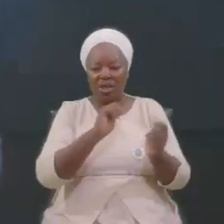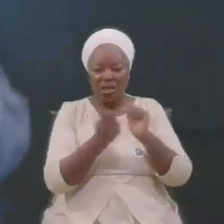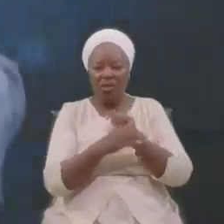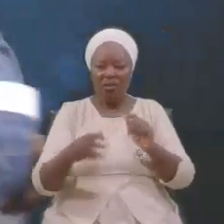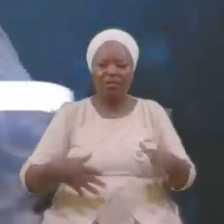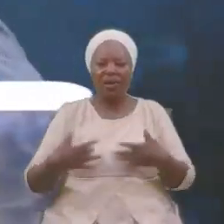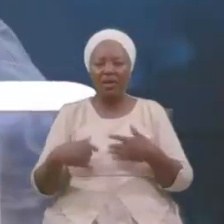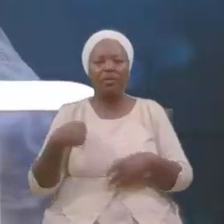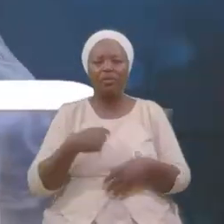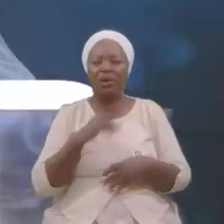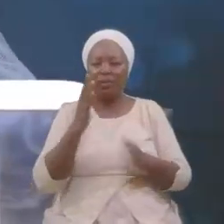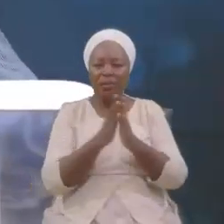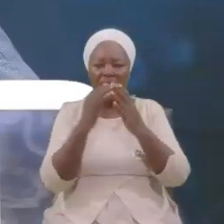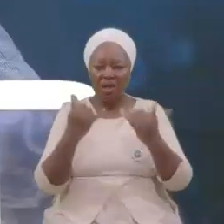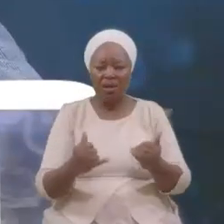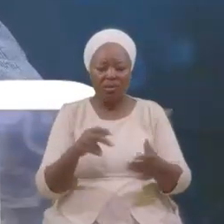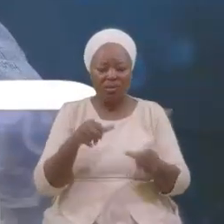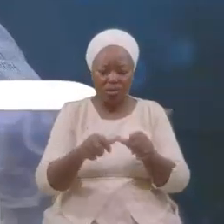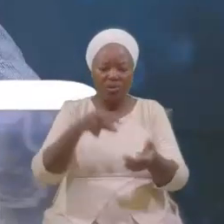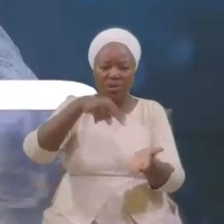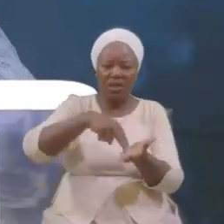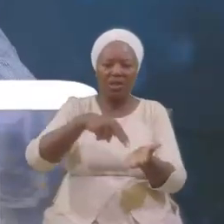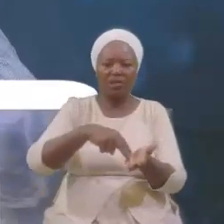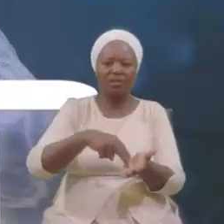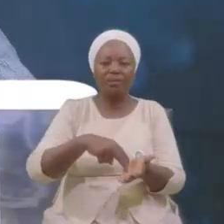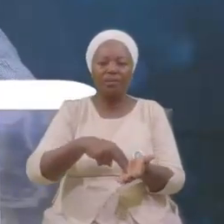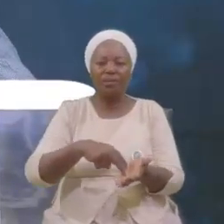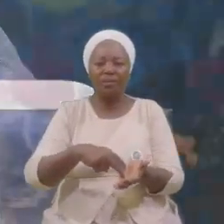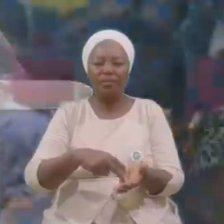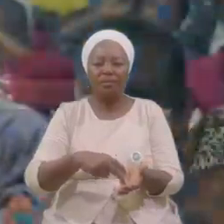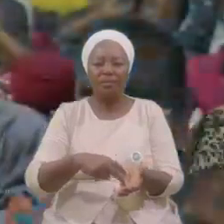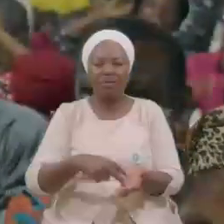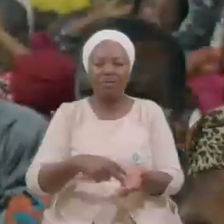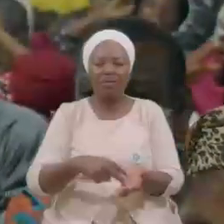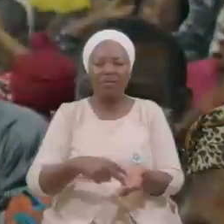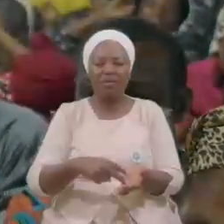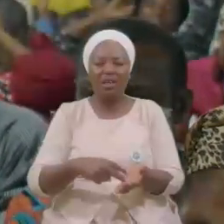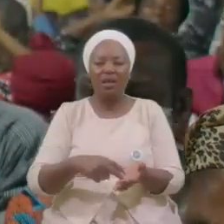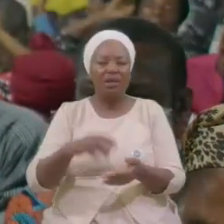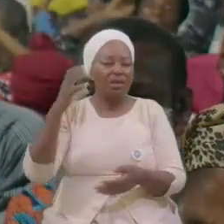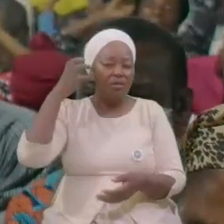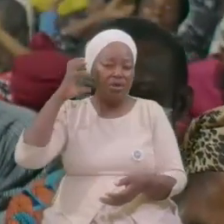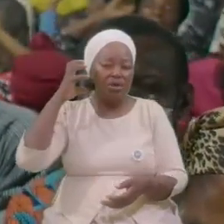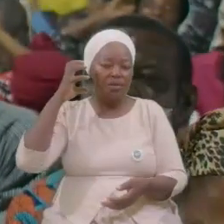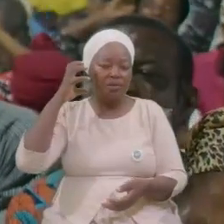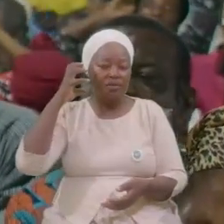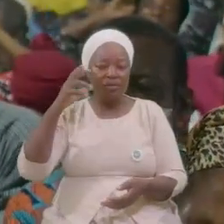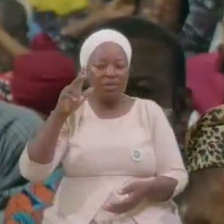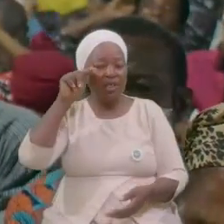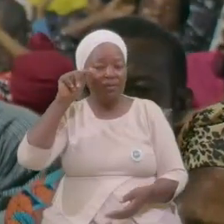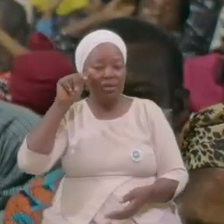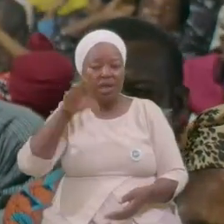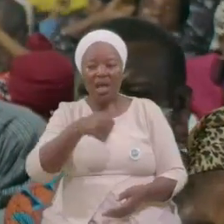praying now. Keep on standing. Radio, television, anywhere. Keep on